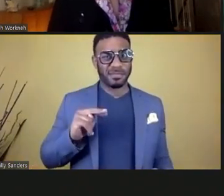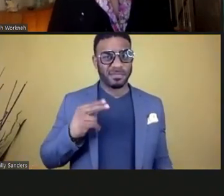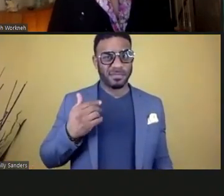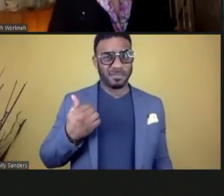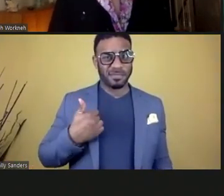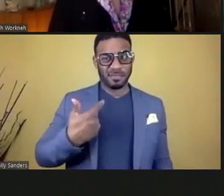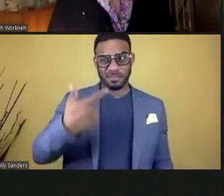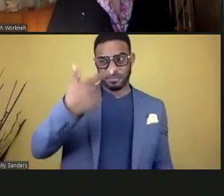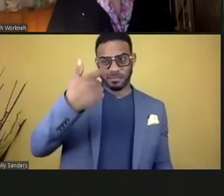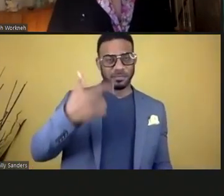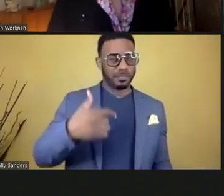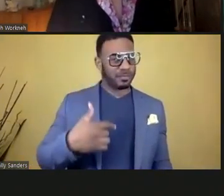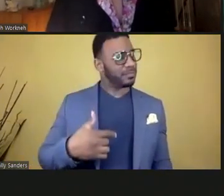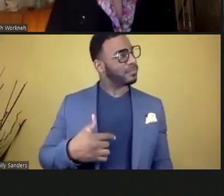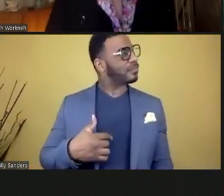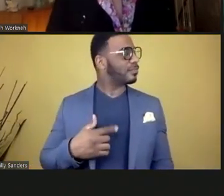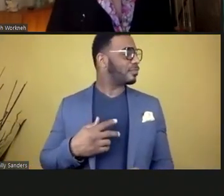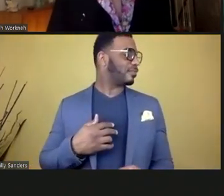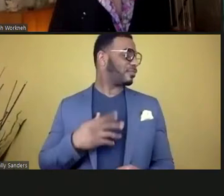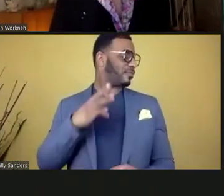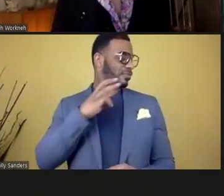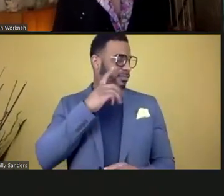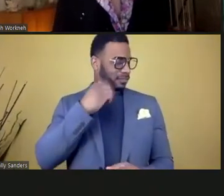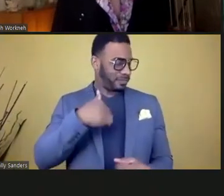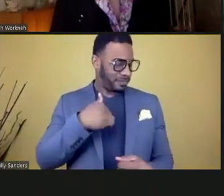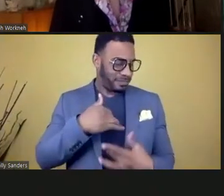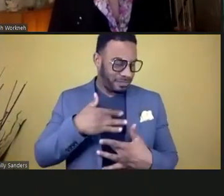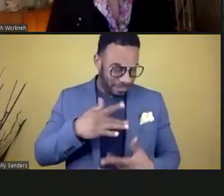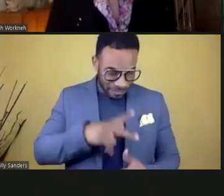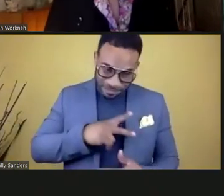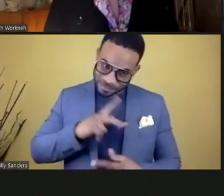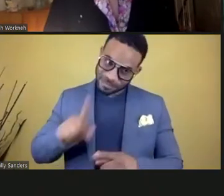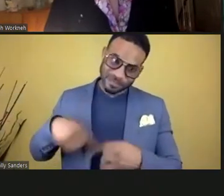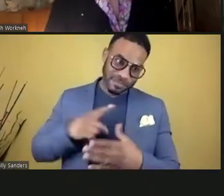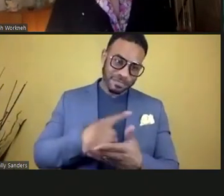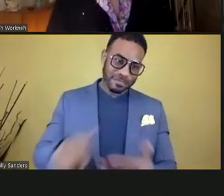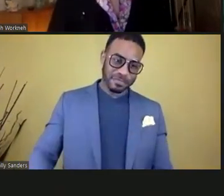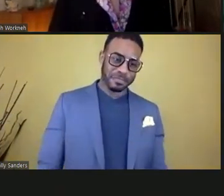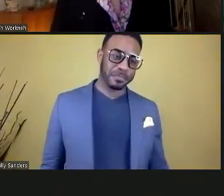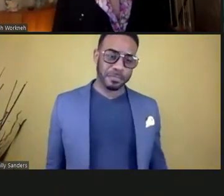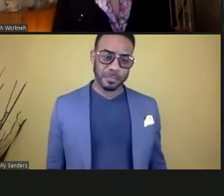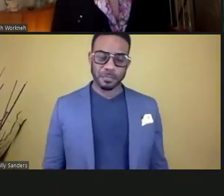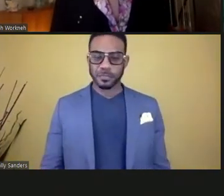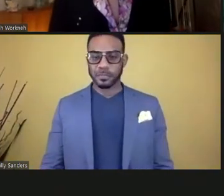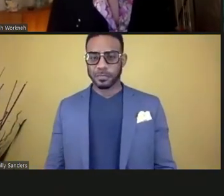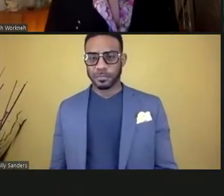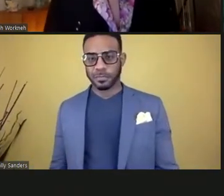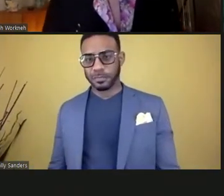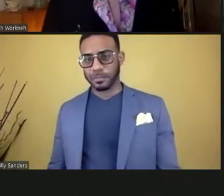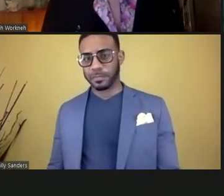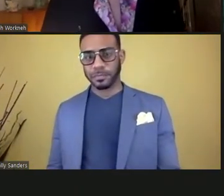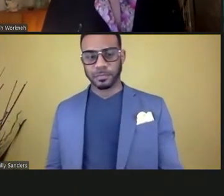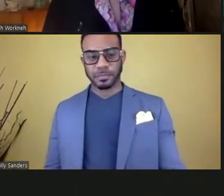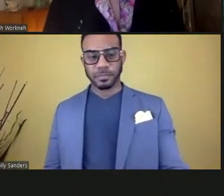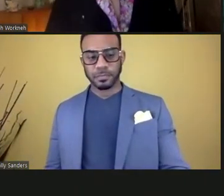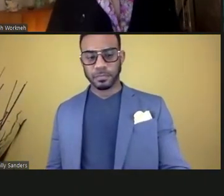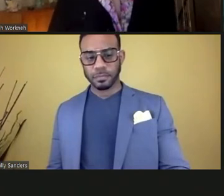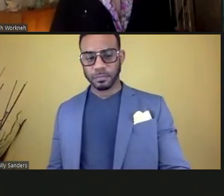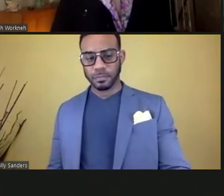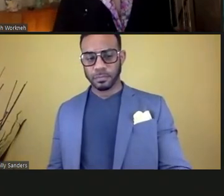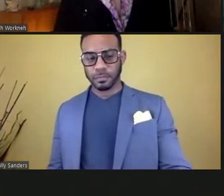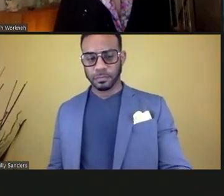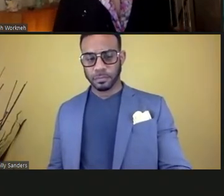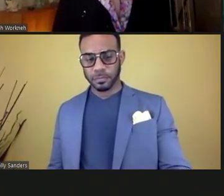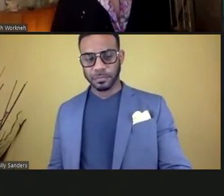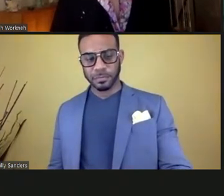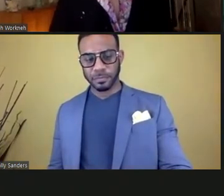view, which has been revelatory for me personally all week, learning that feature of Zoom. But it has been nice, I just